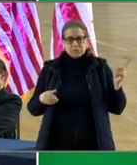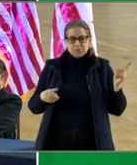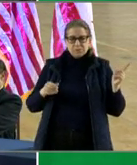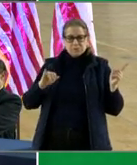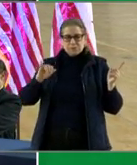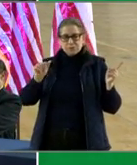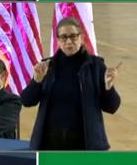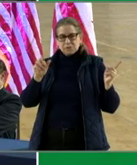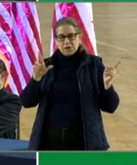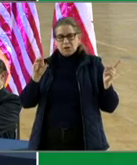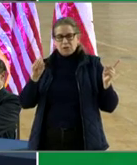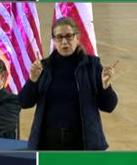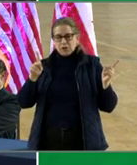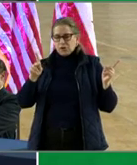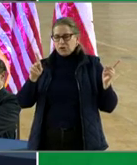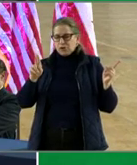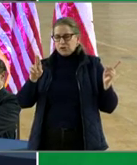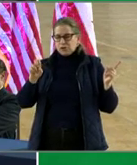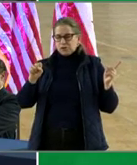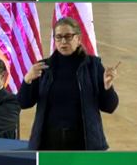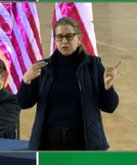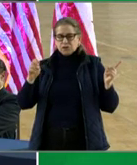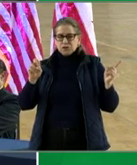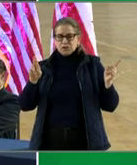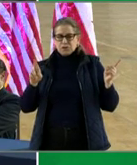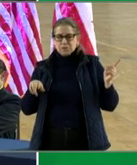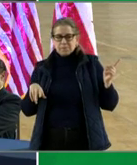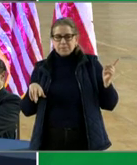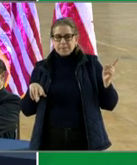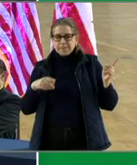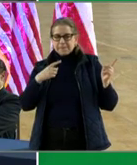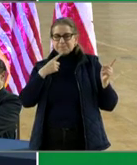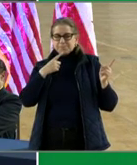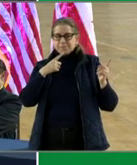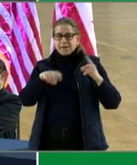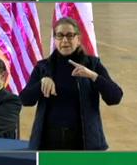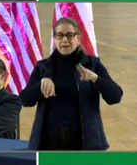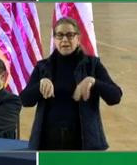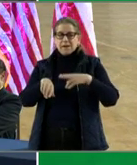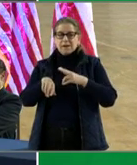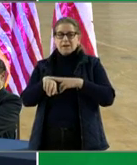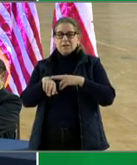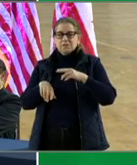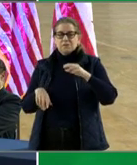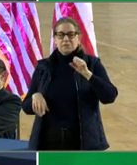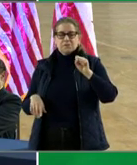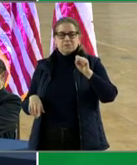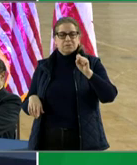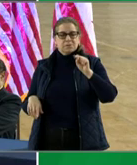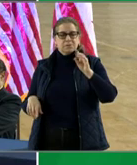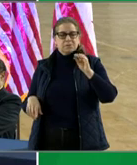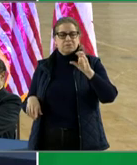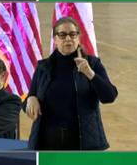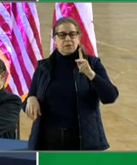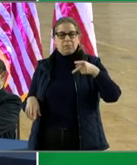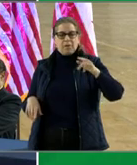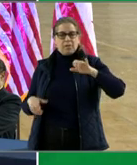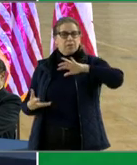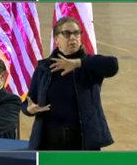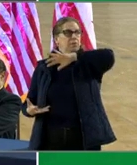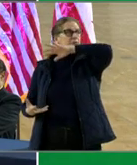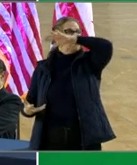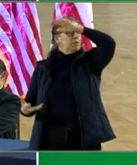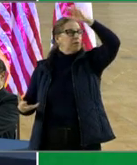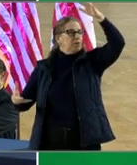who said the national stockpile is for the feds, not for the states, and that the president